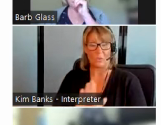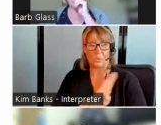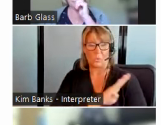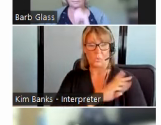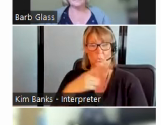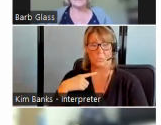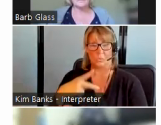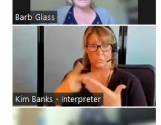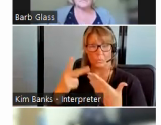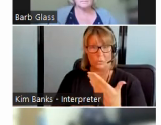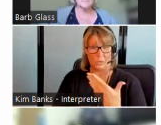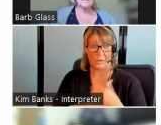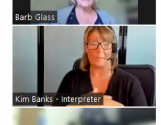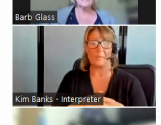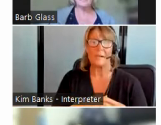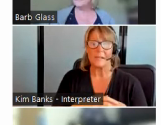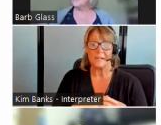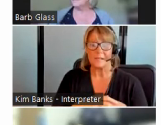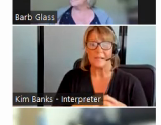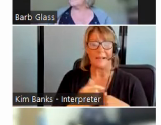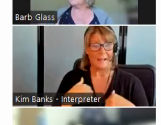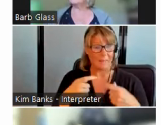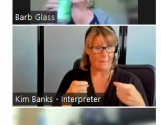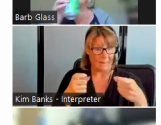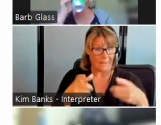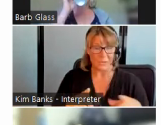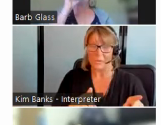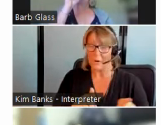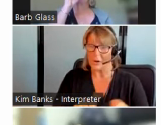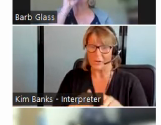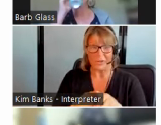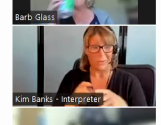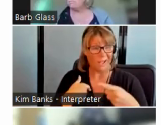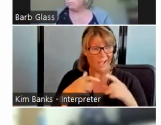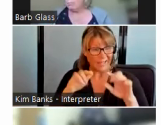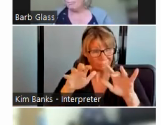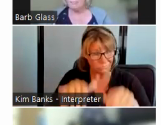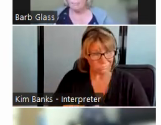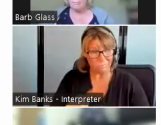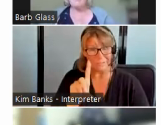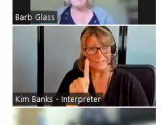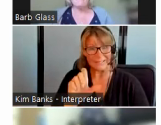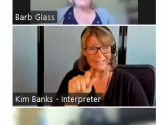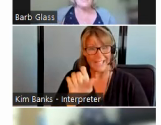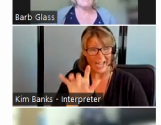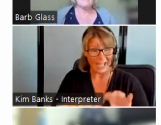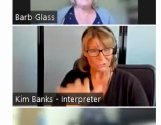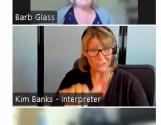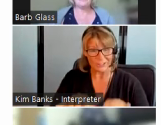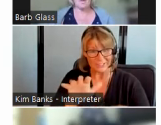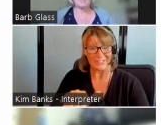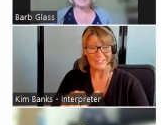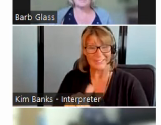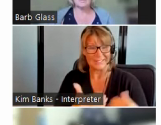program, and believe it or not, as manager, I do all the data entry in our program. So I